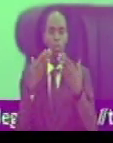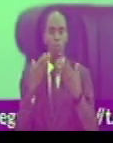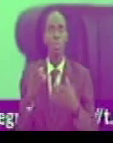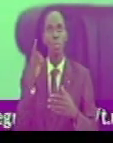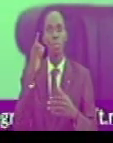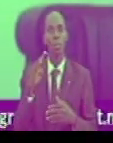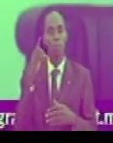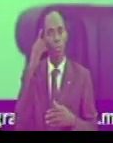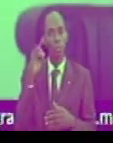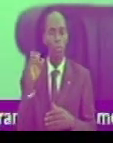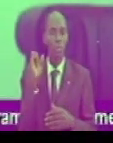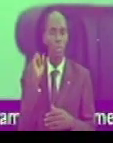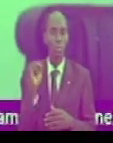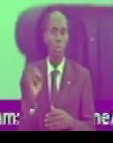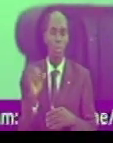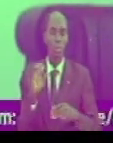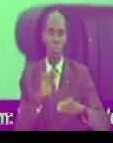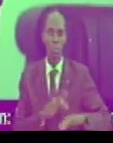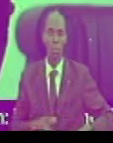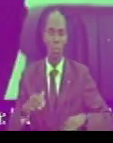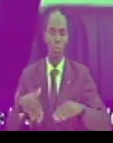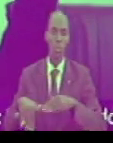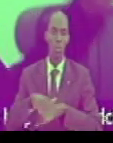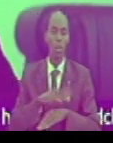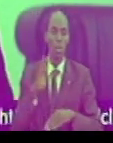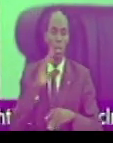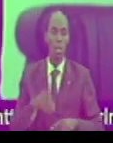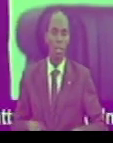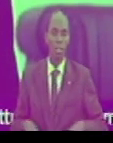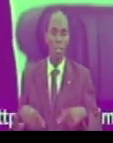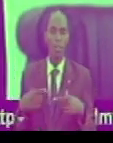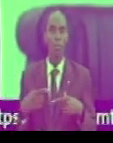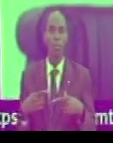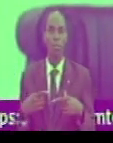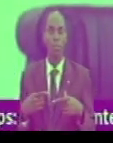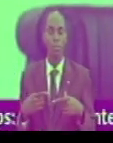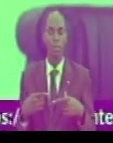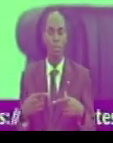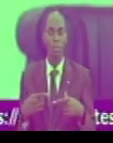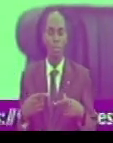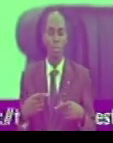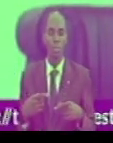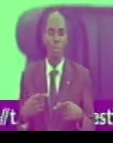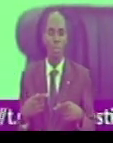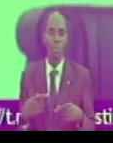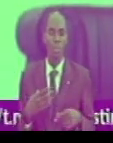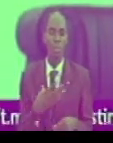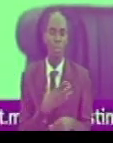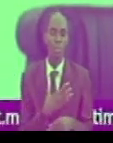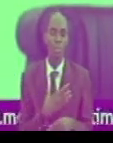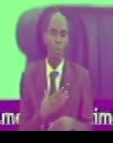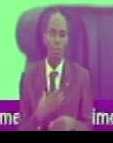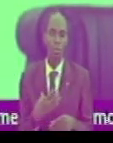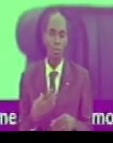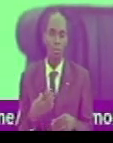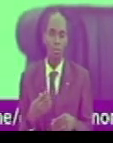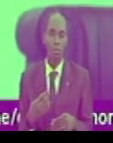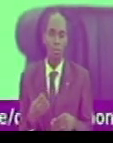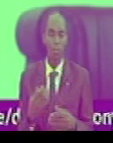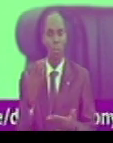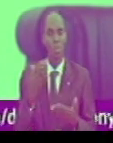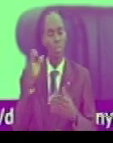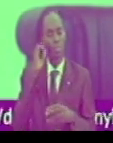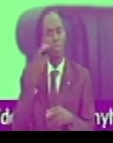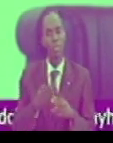a righteous God. And I say, let his name be more highly and exalted forever in Jesus' name. I want to thank God for how God has healed me. I've